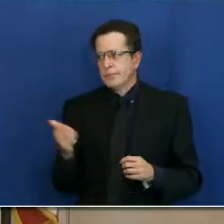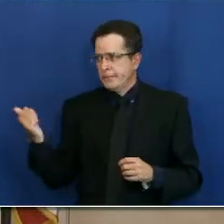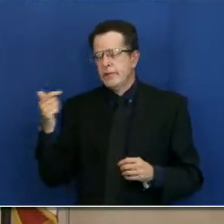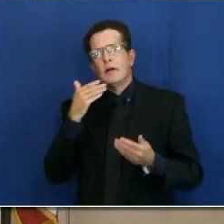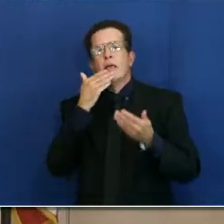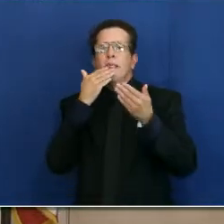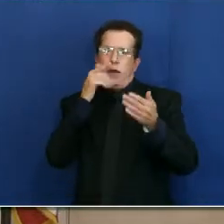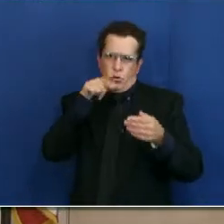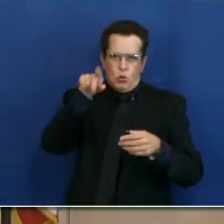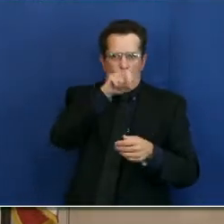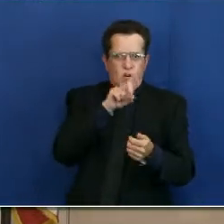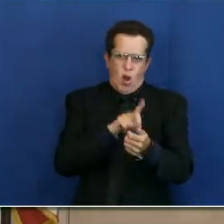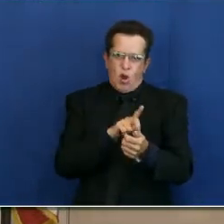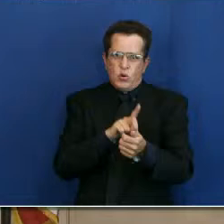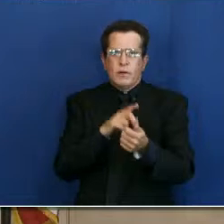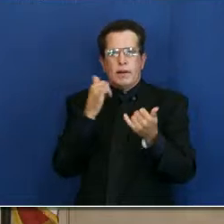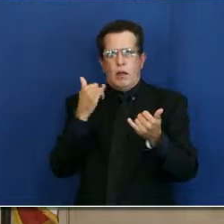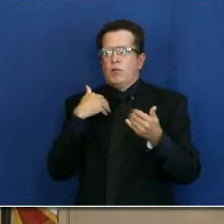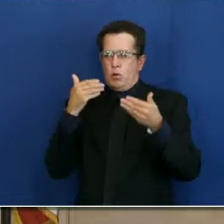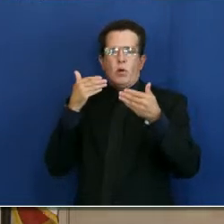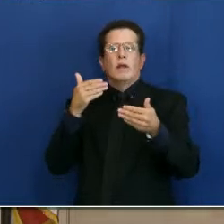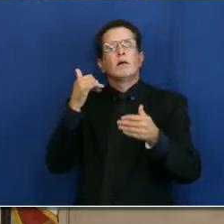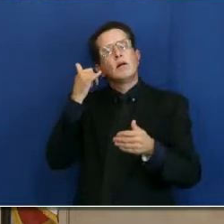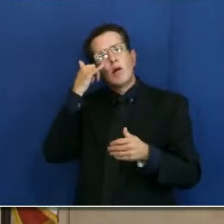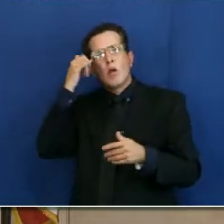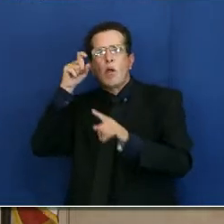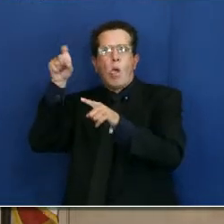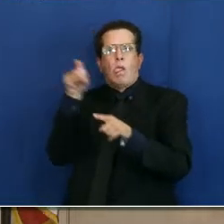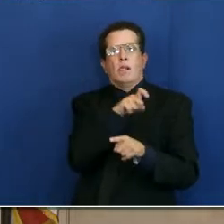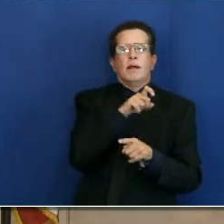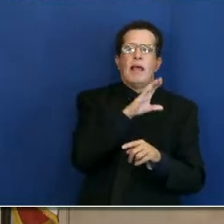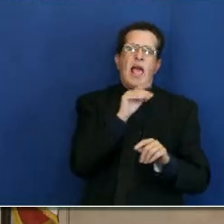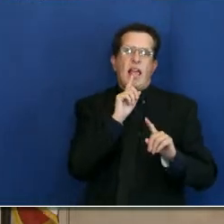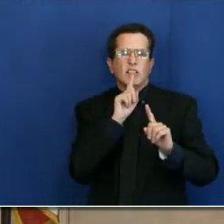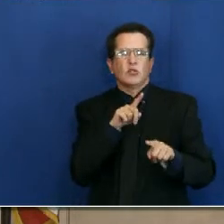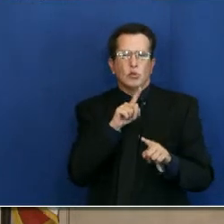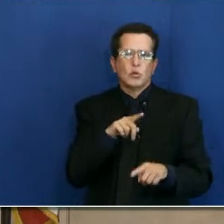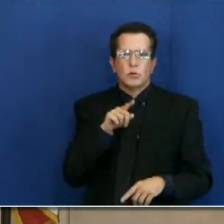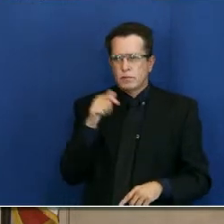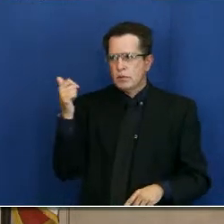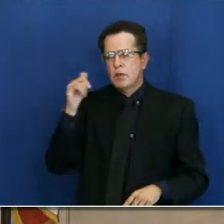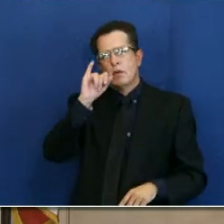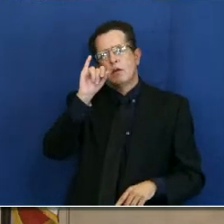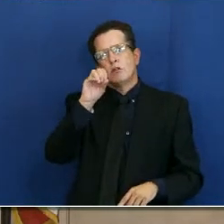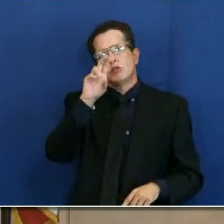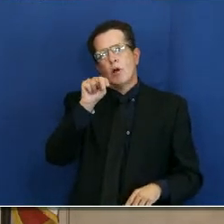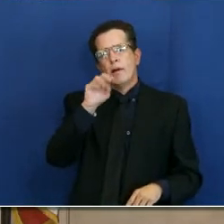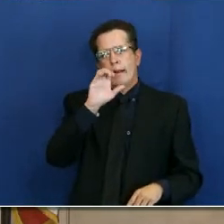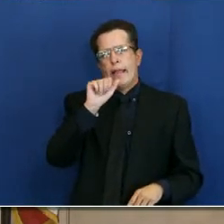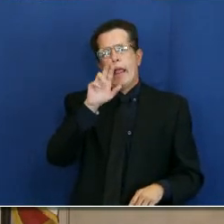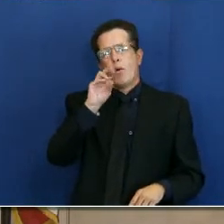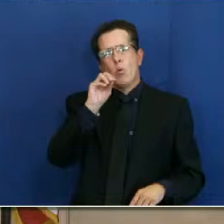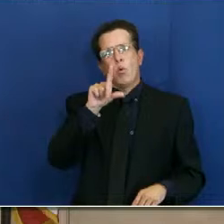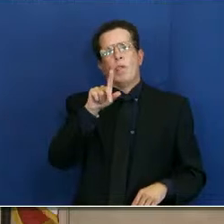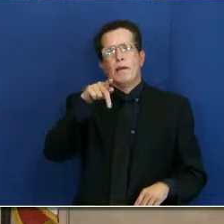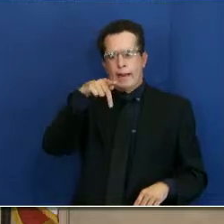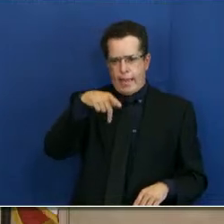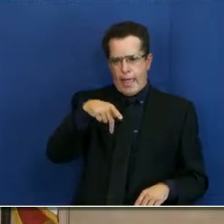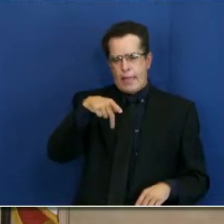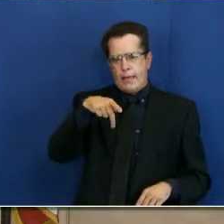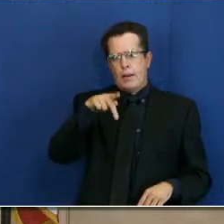Thank you, Dr. Wooten. We're going to go directly to the calls. Let's go to our first caller. John Carroll, KPBS. Please state your